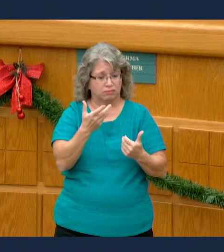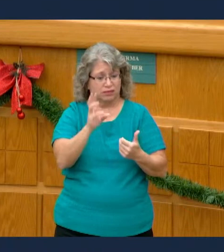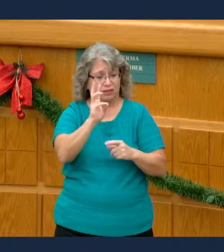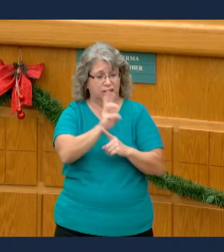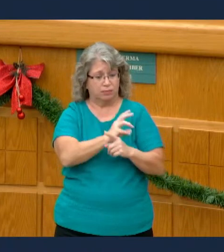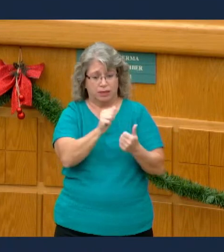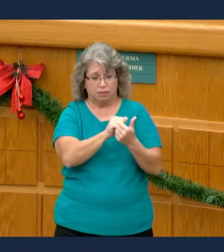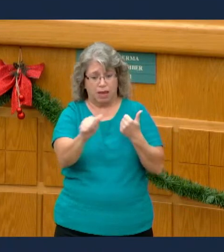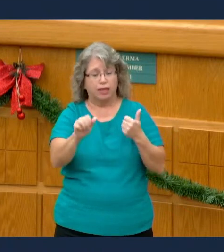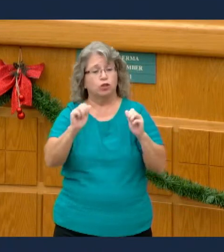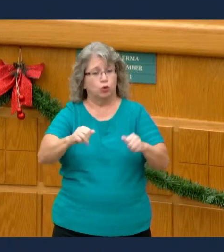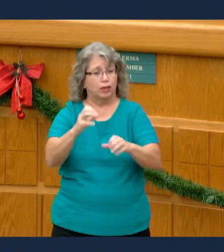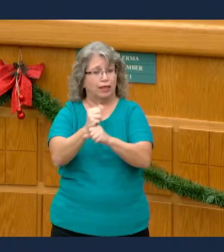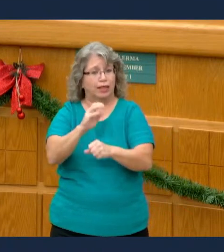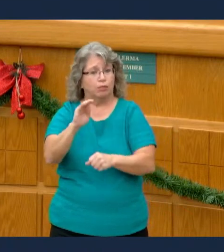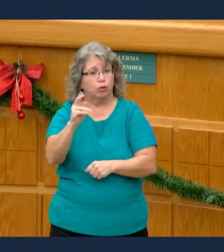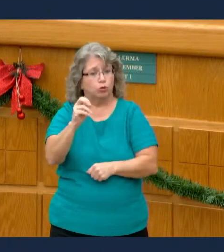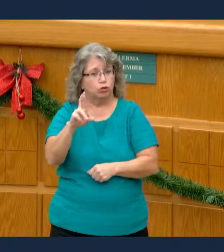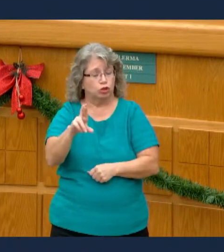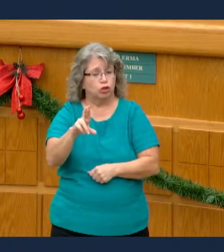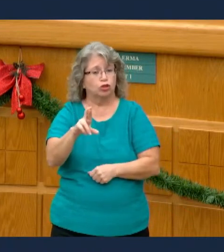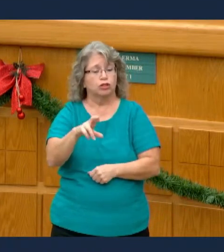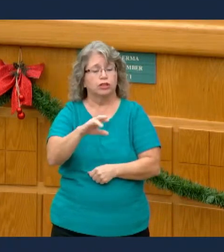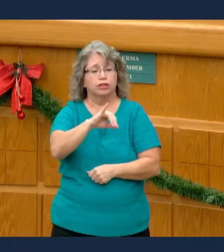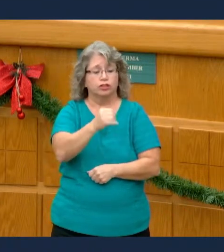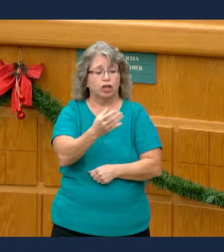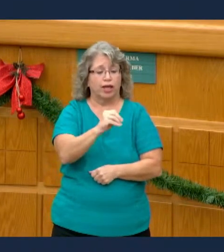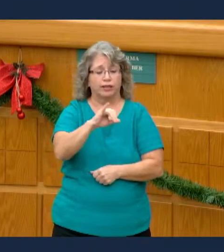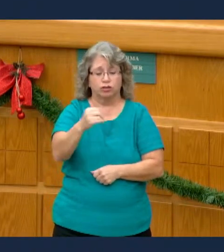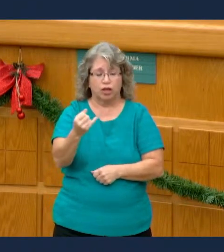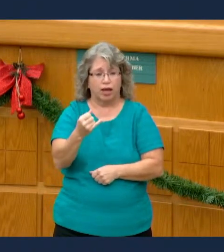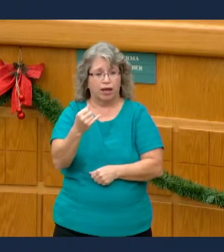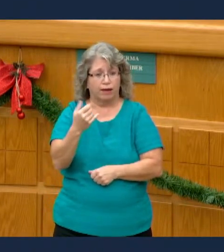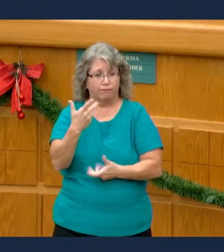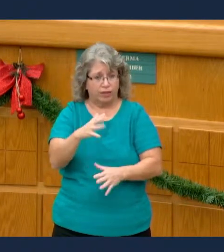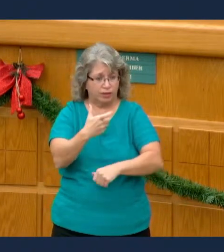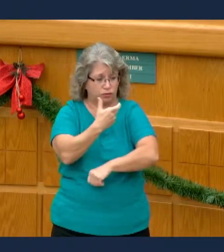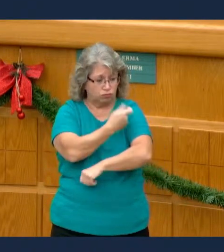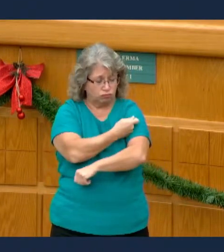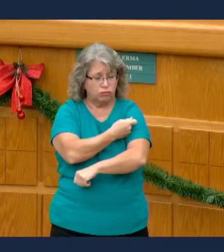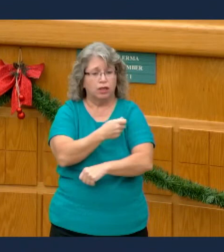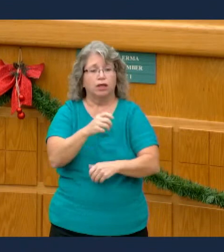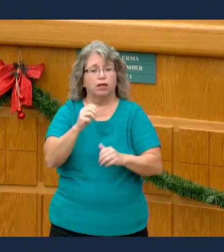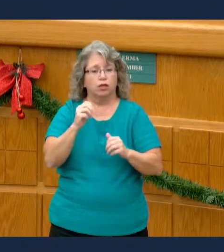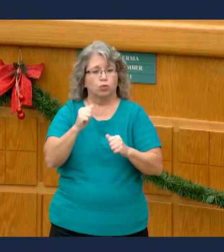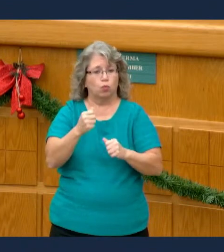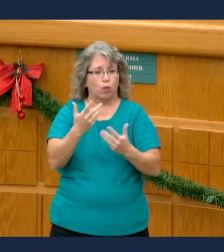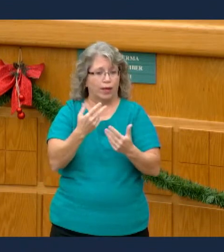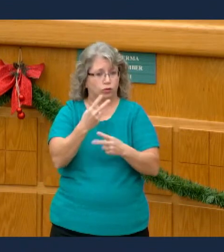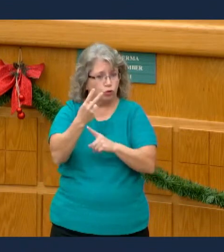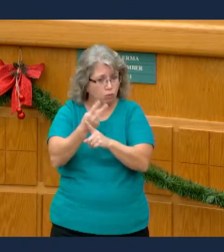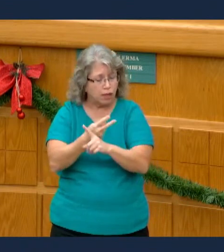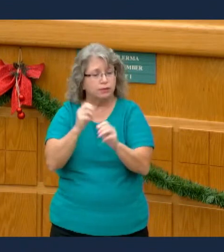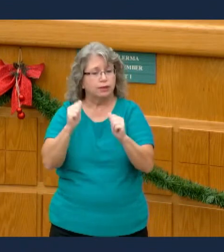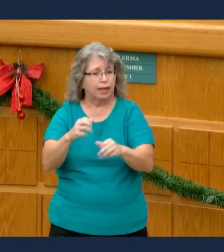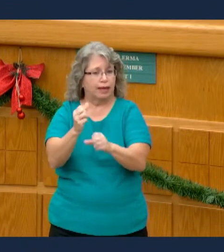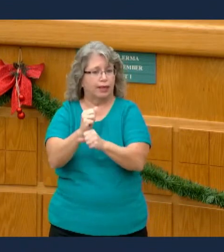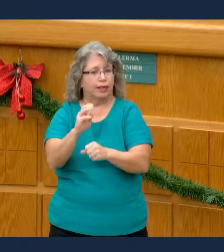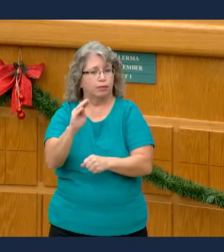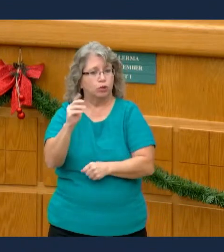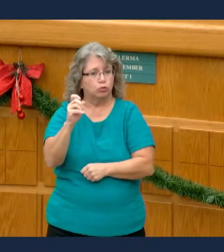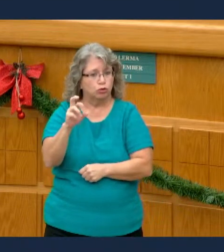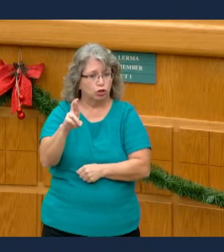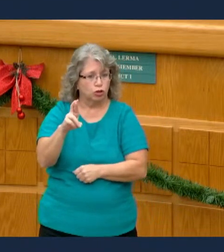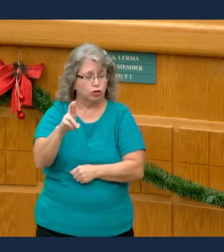it 2 months after, get your booster 2 months after, and you have to be 18 years and older. If you're considering getting your